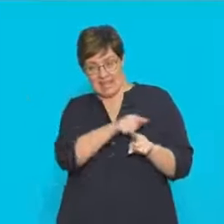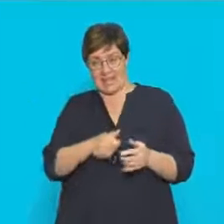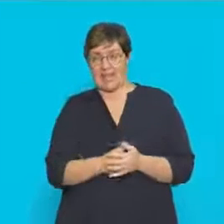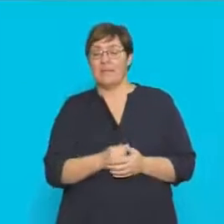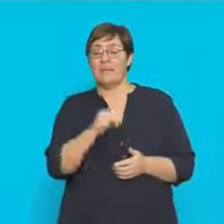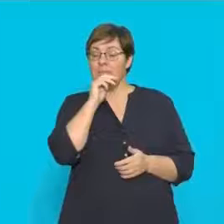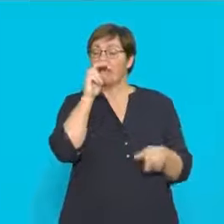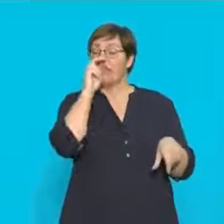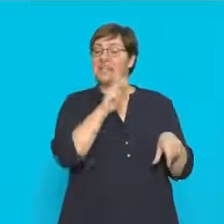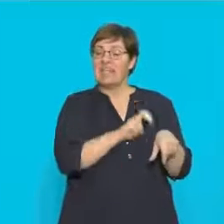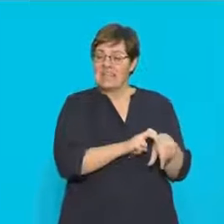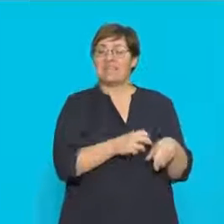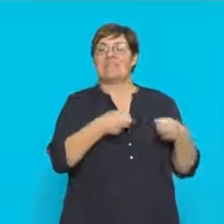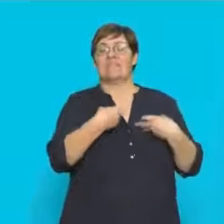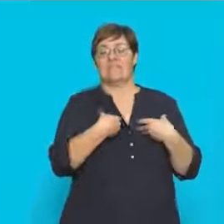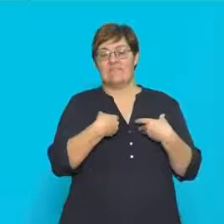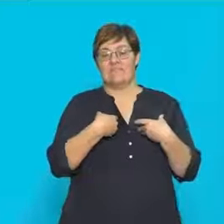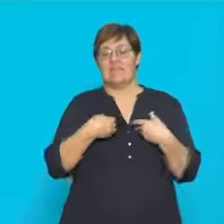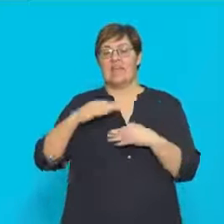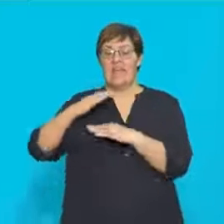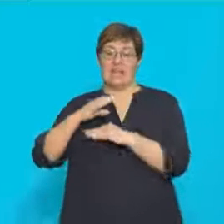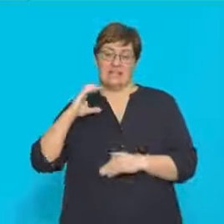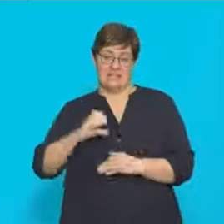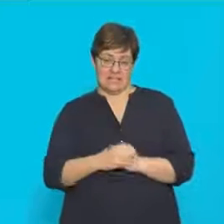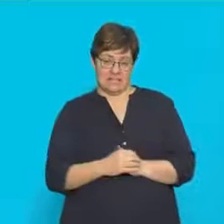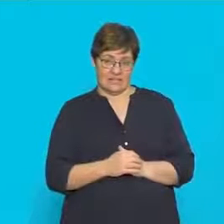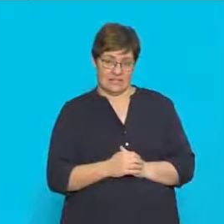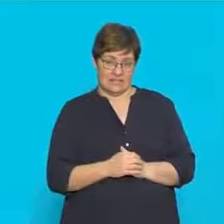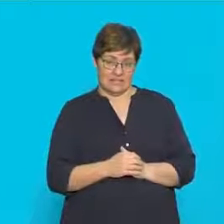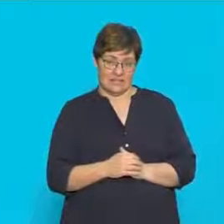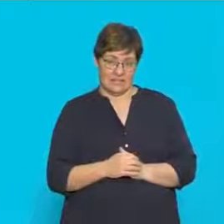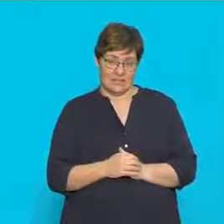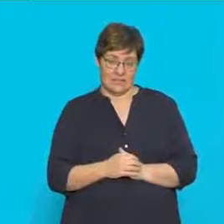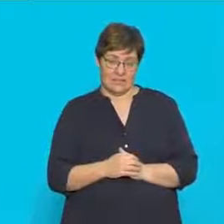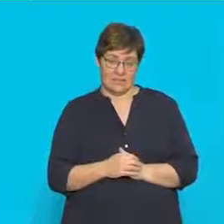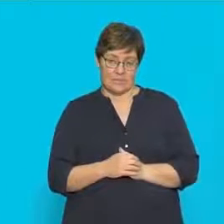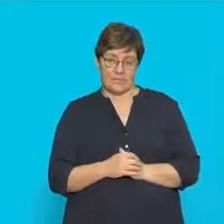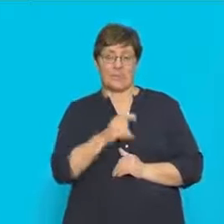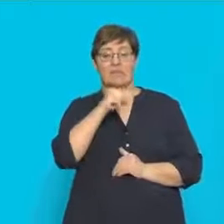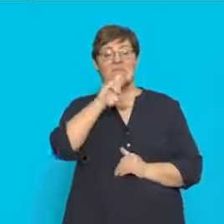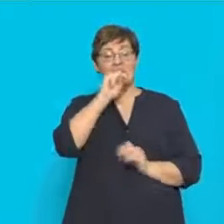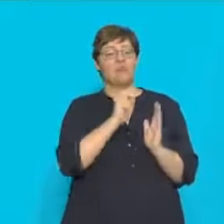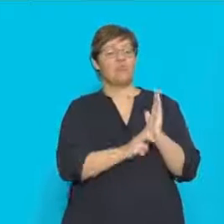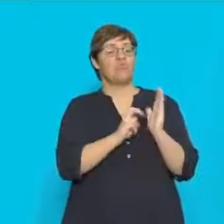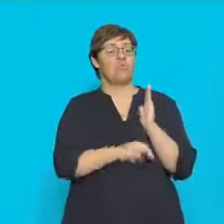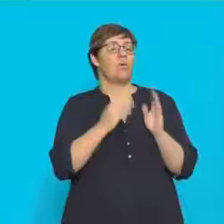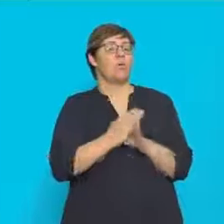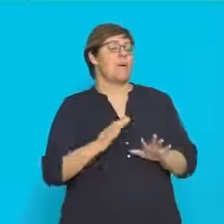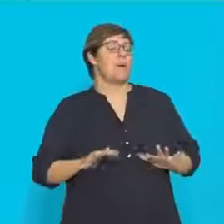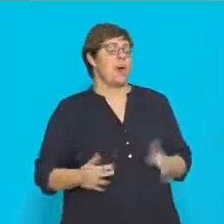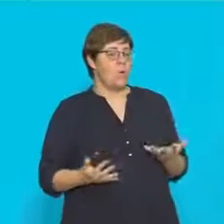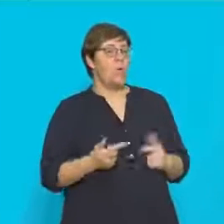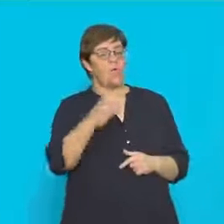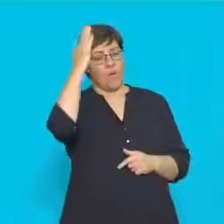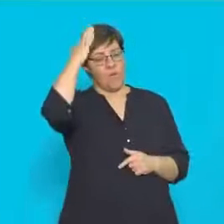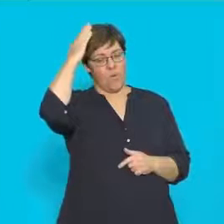In other words, we need to be given angle C. So sine rule kind of works,